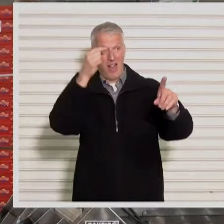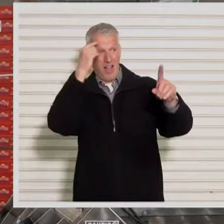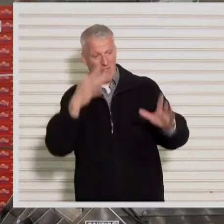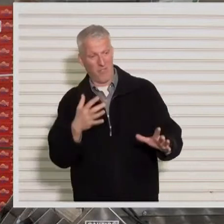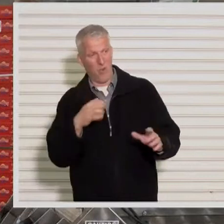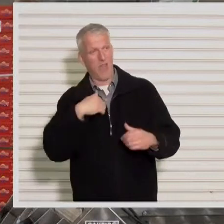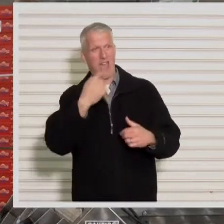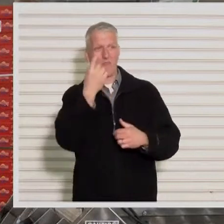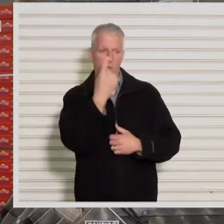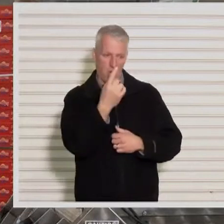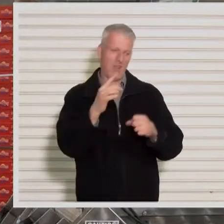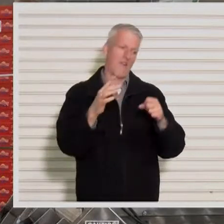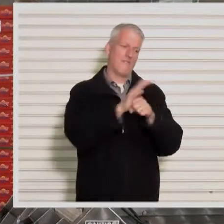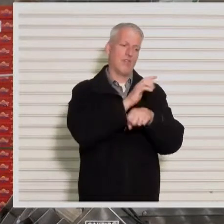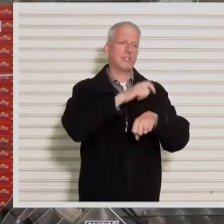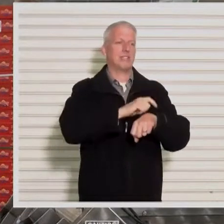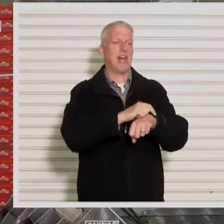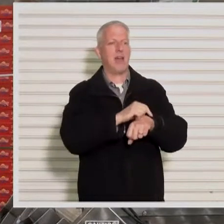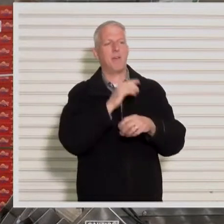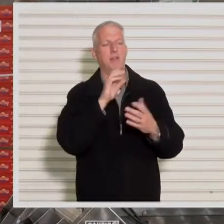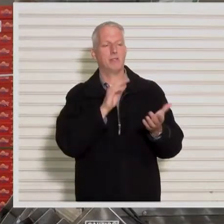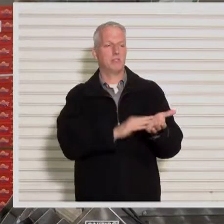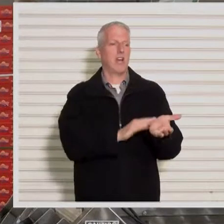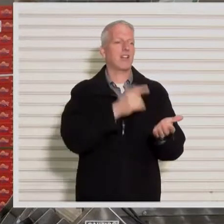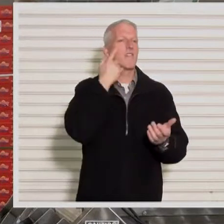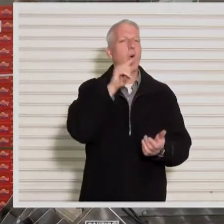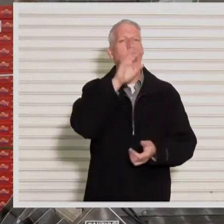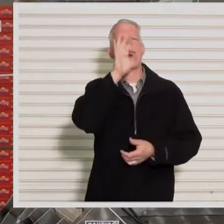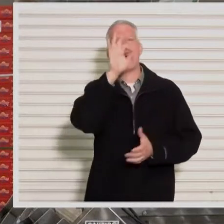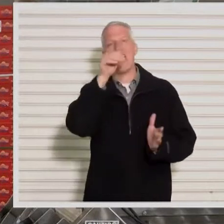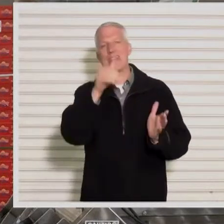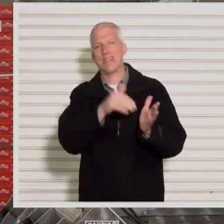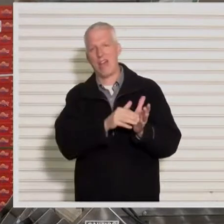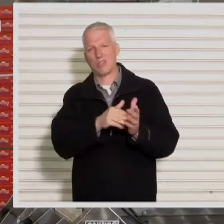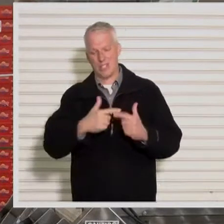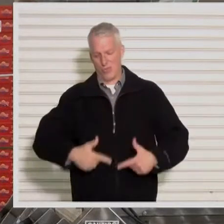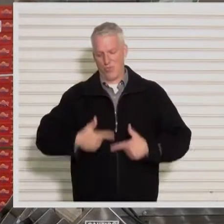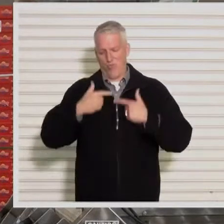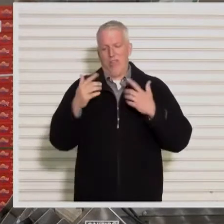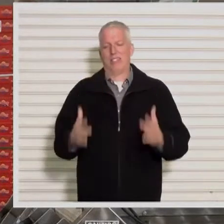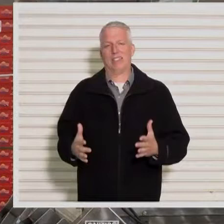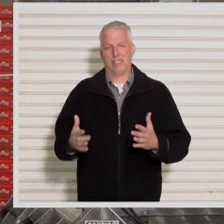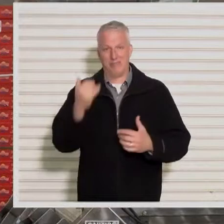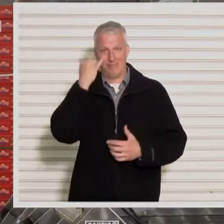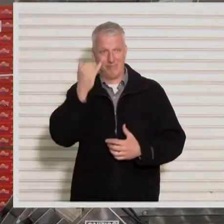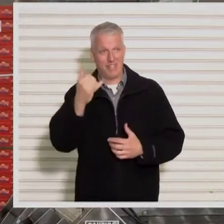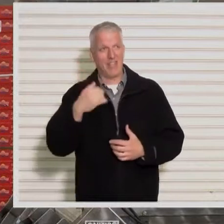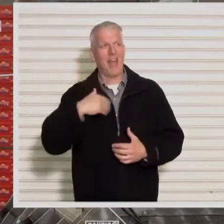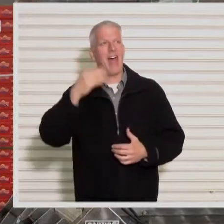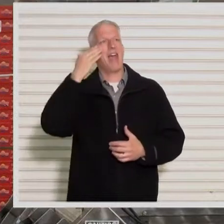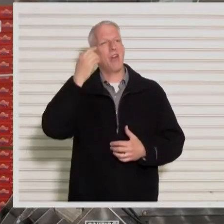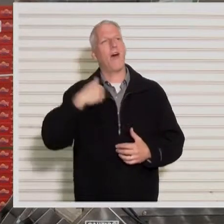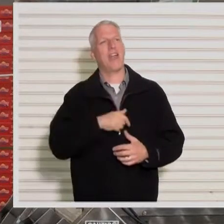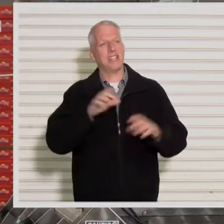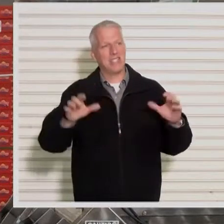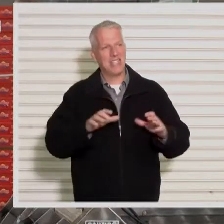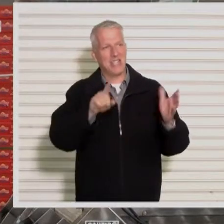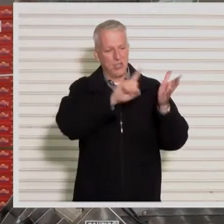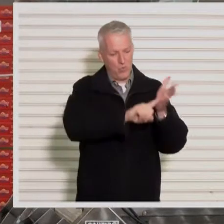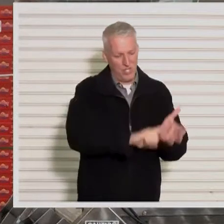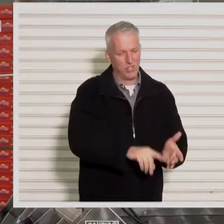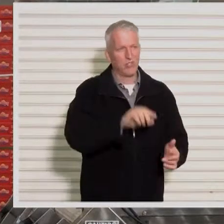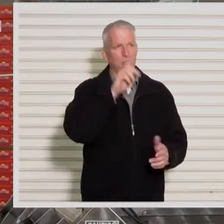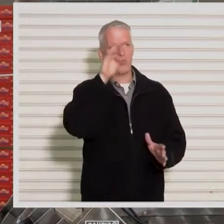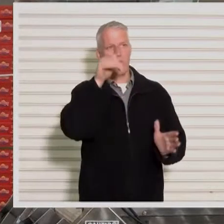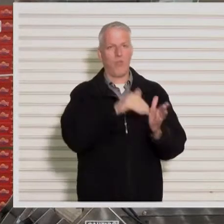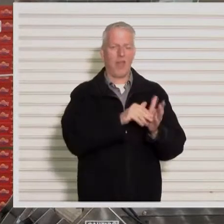full-time equivalent doctor per 9,000 residents. I know, I did the research in